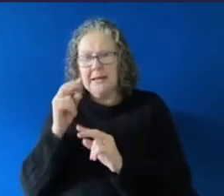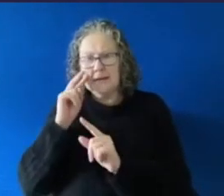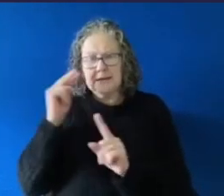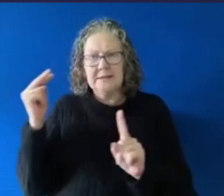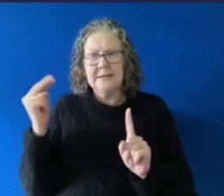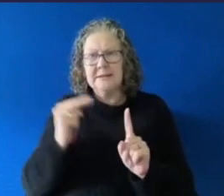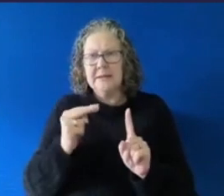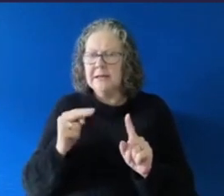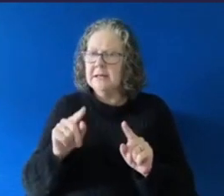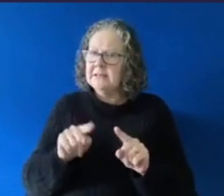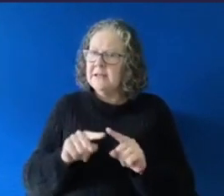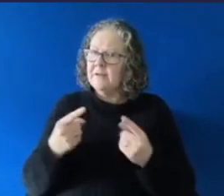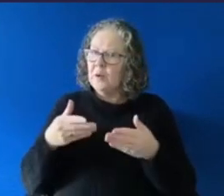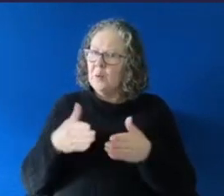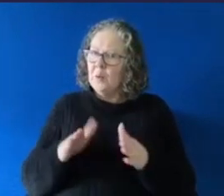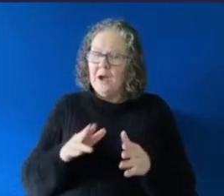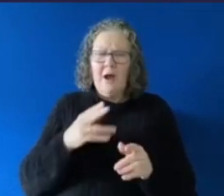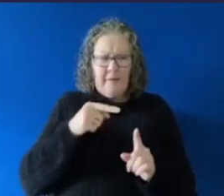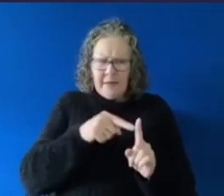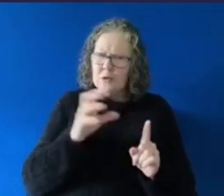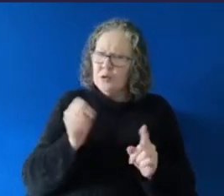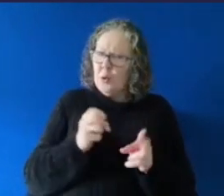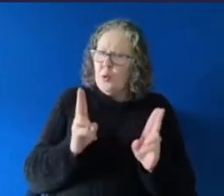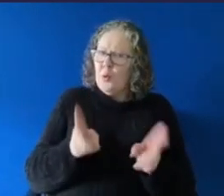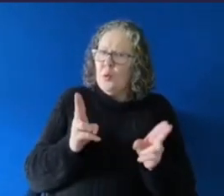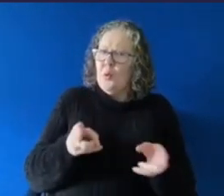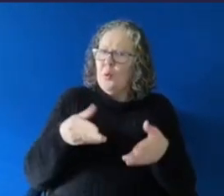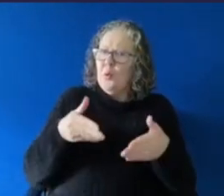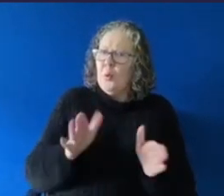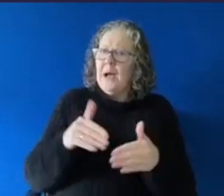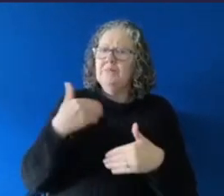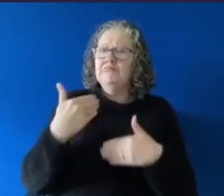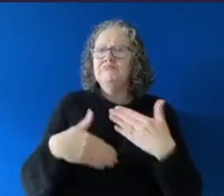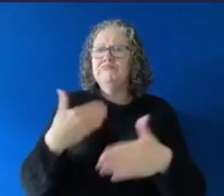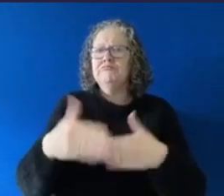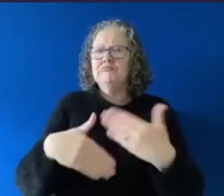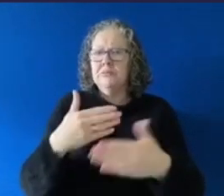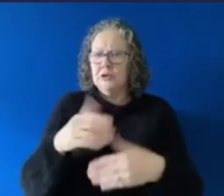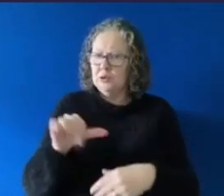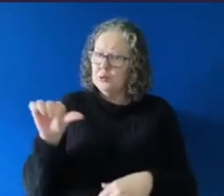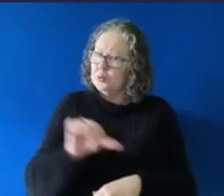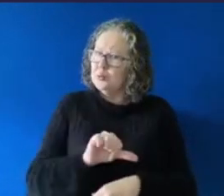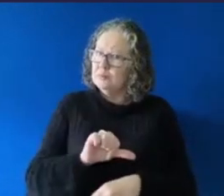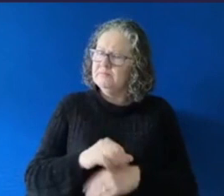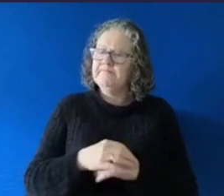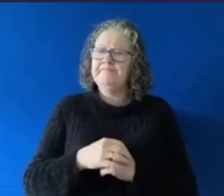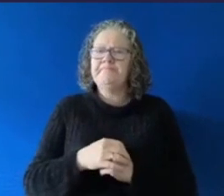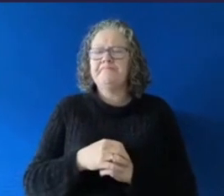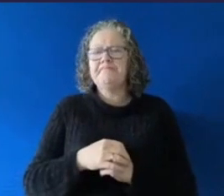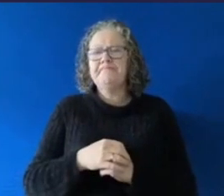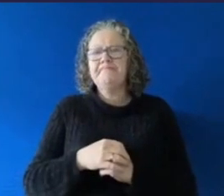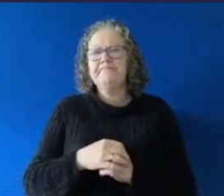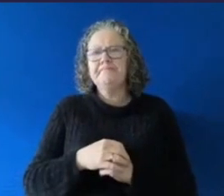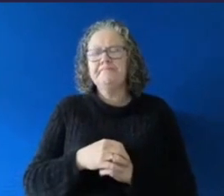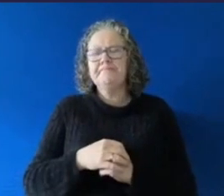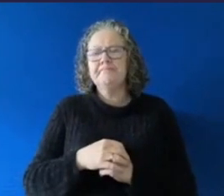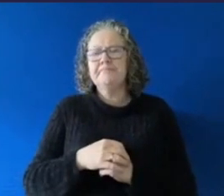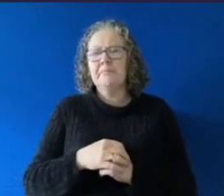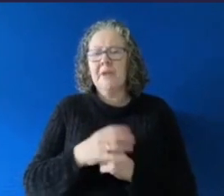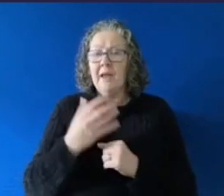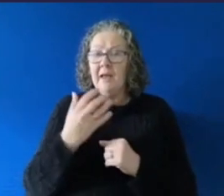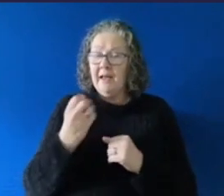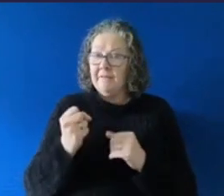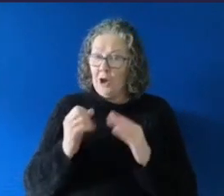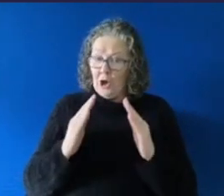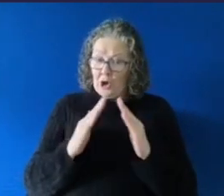in ordinary ways, that this needs to be taking place. Having a home of one's own is